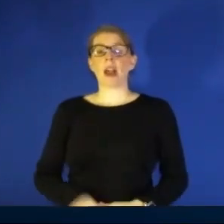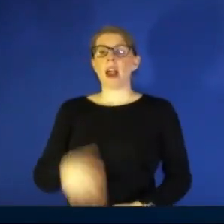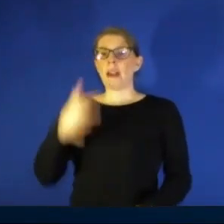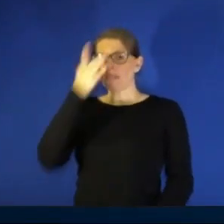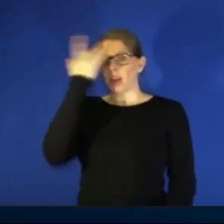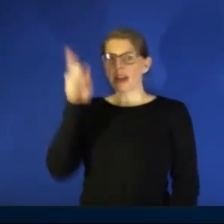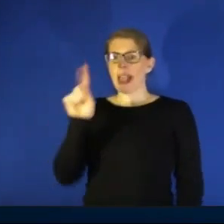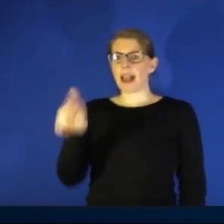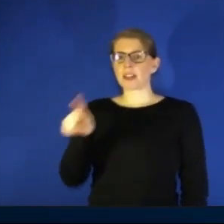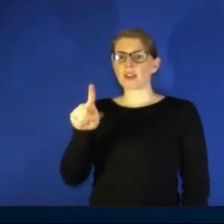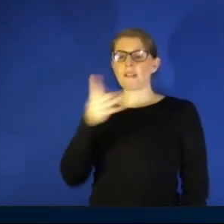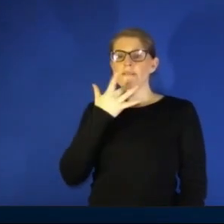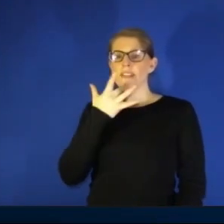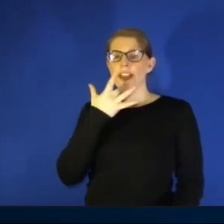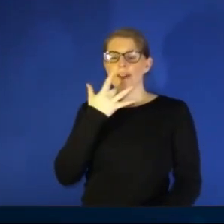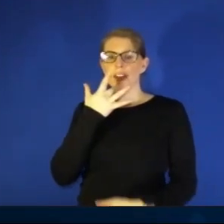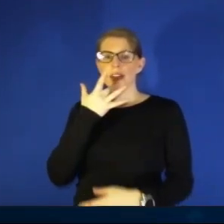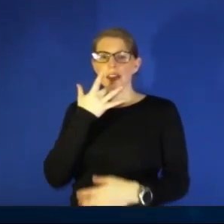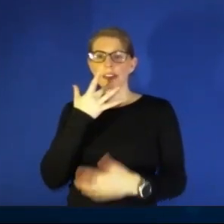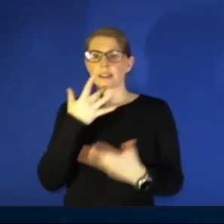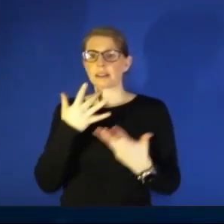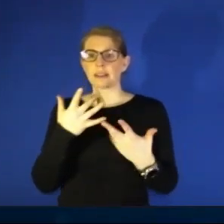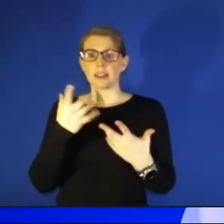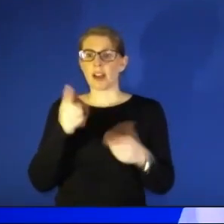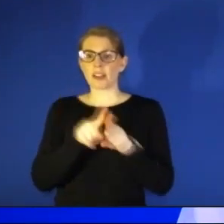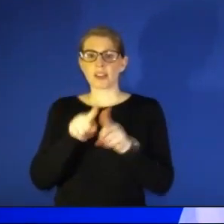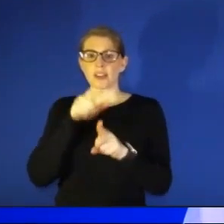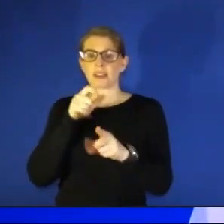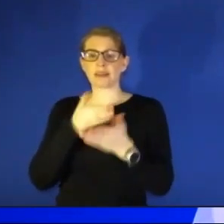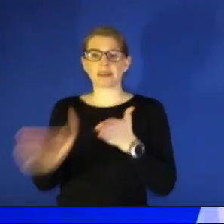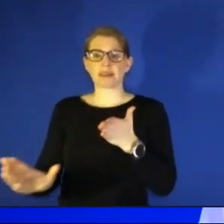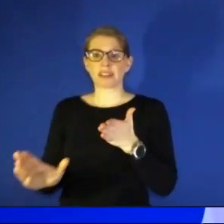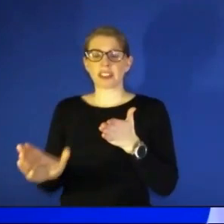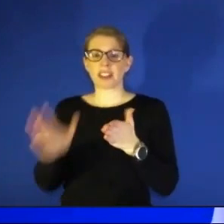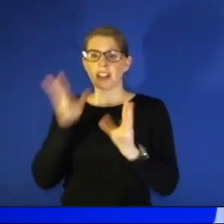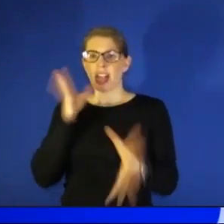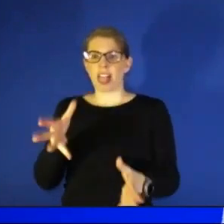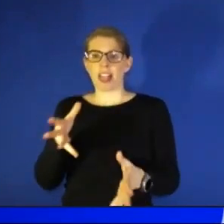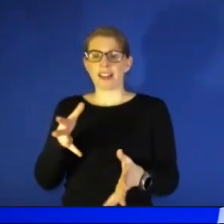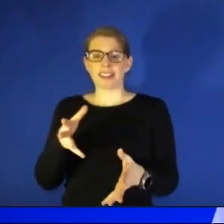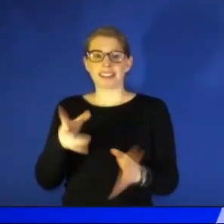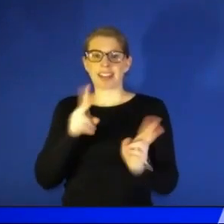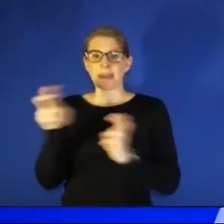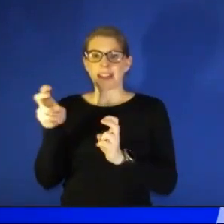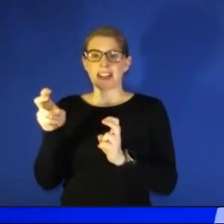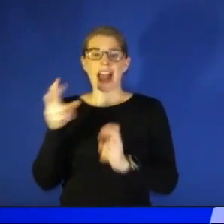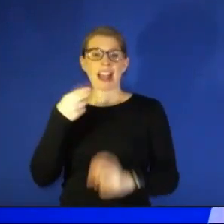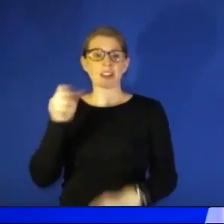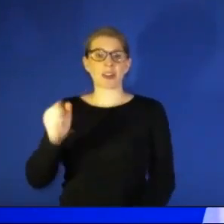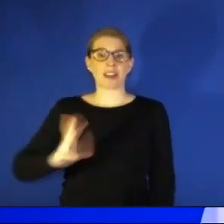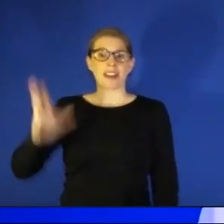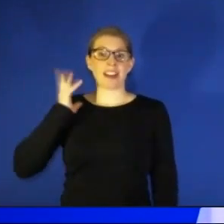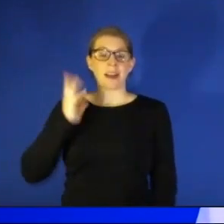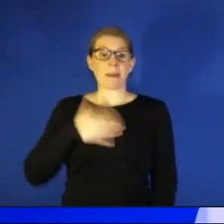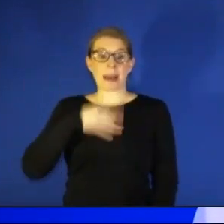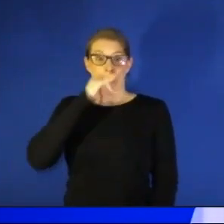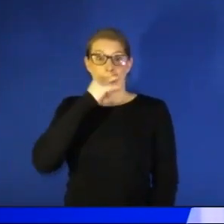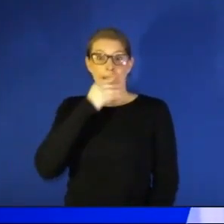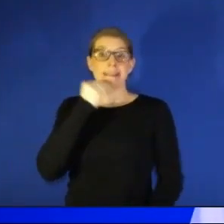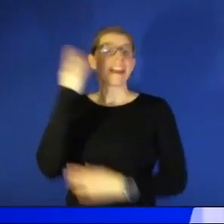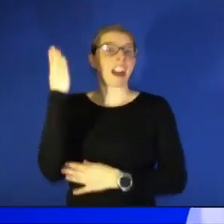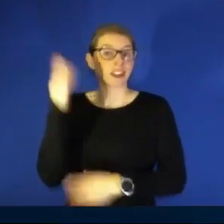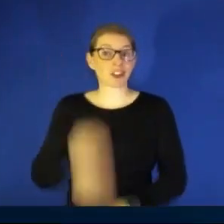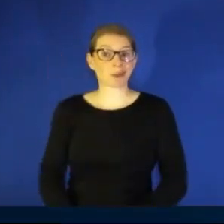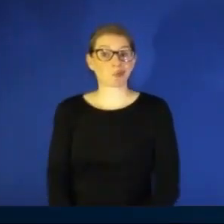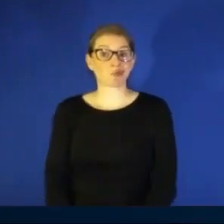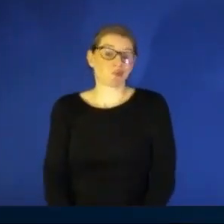subject in school and your least favorite subject in school. High school was so long ago. I don't know. I know for my kids, their favorite subject is lunch, and it just kind of... That's